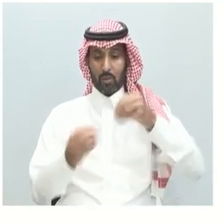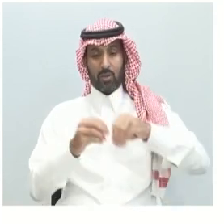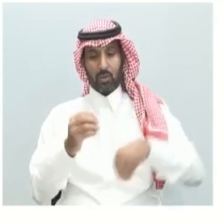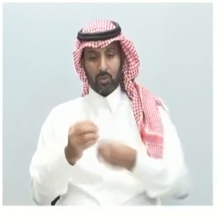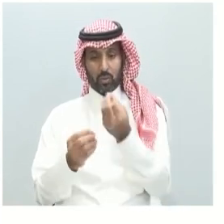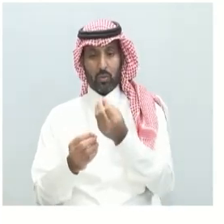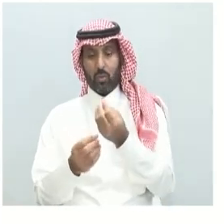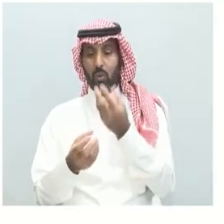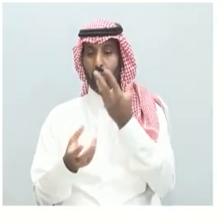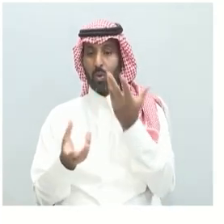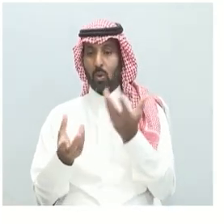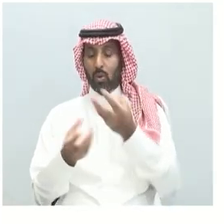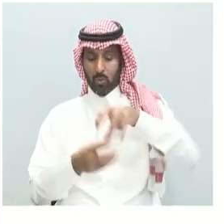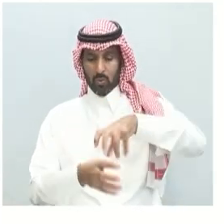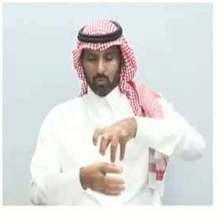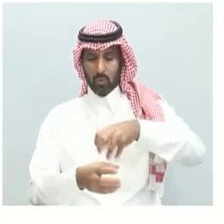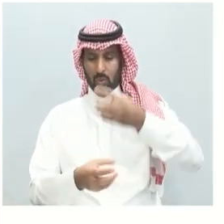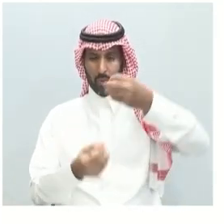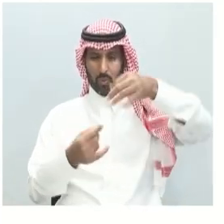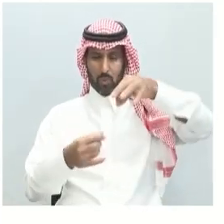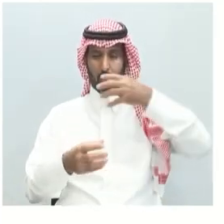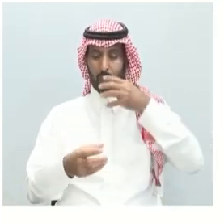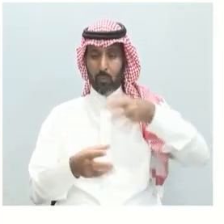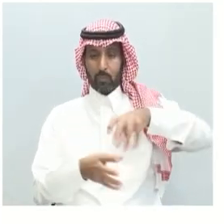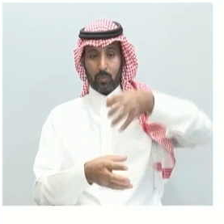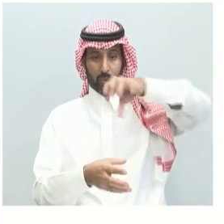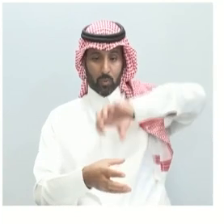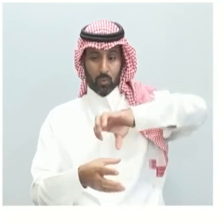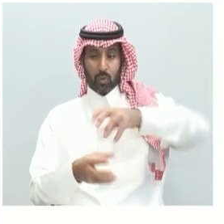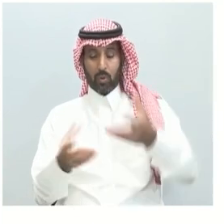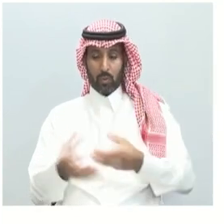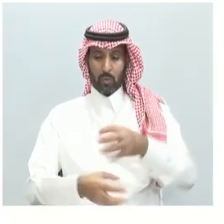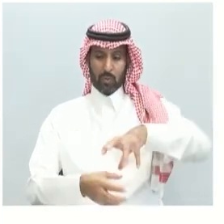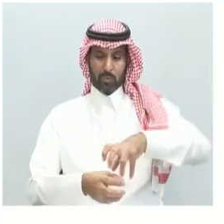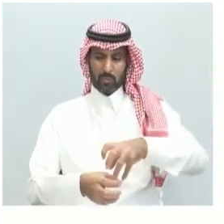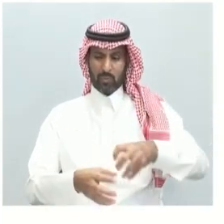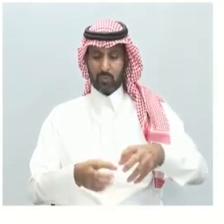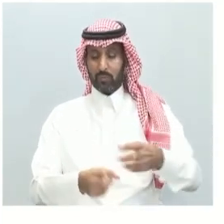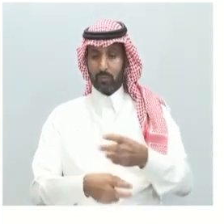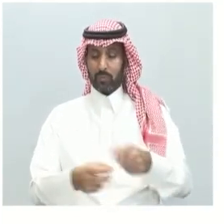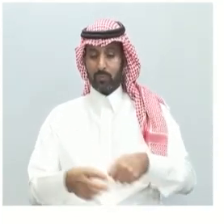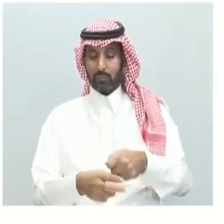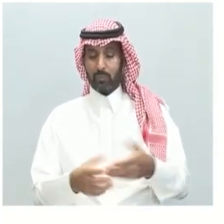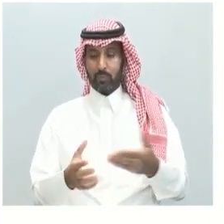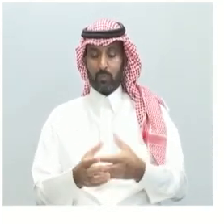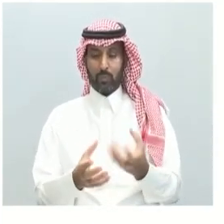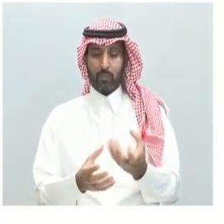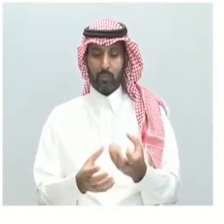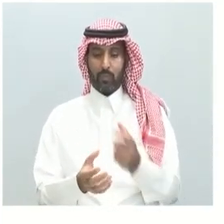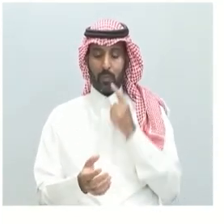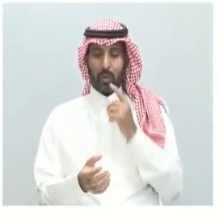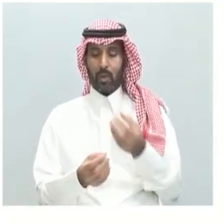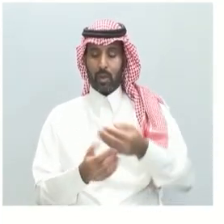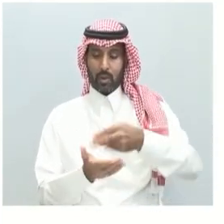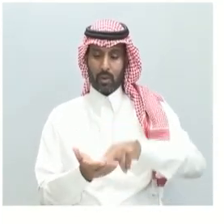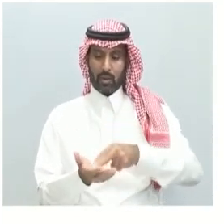and water, if you mix flour and water, you, very good, you end up with butter.